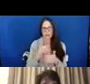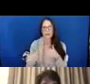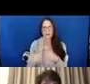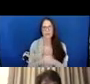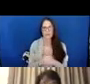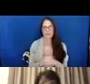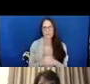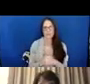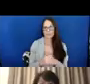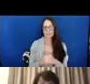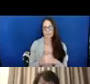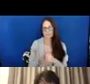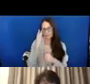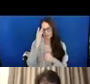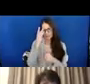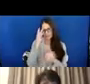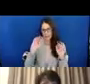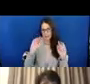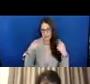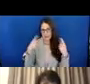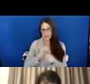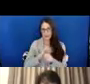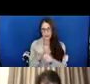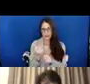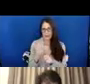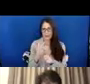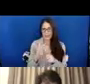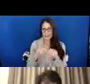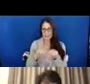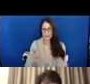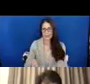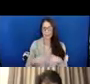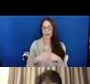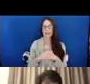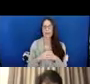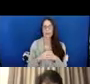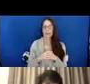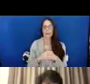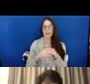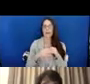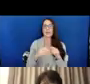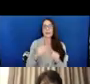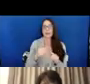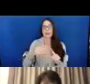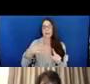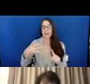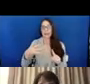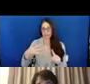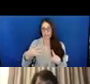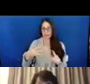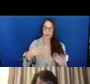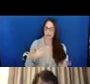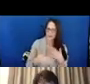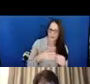Since the COVID-19 pandemic, the expansion of some social benefit programs, despite the expansion